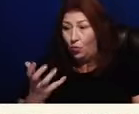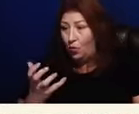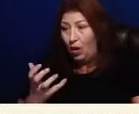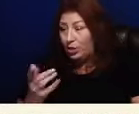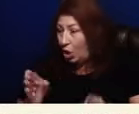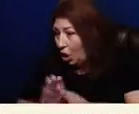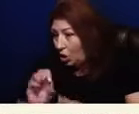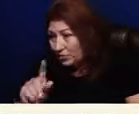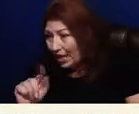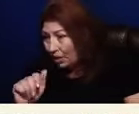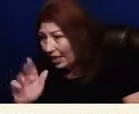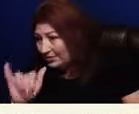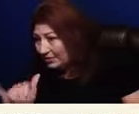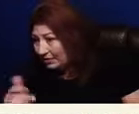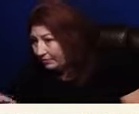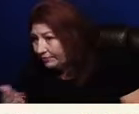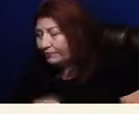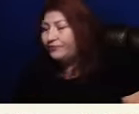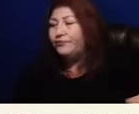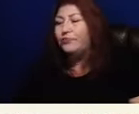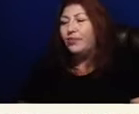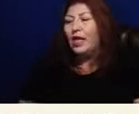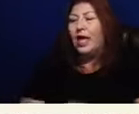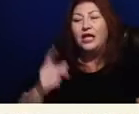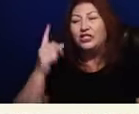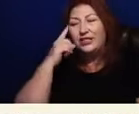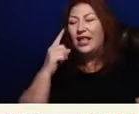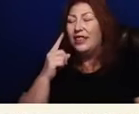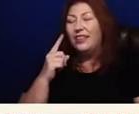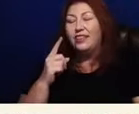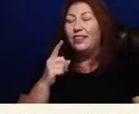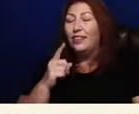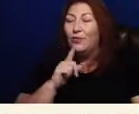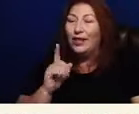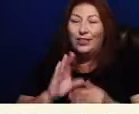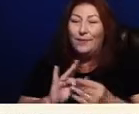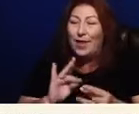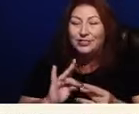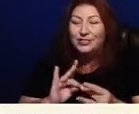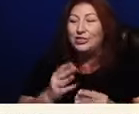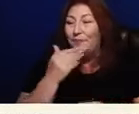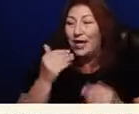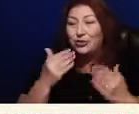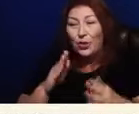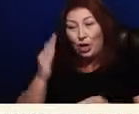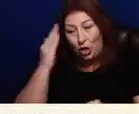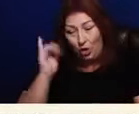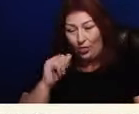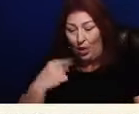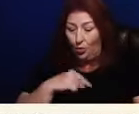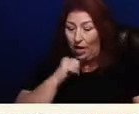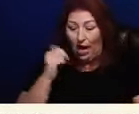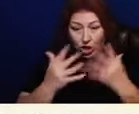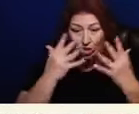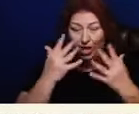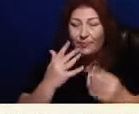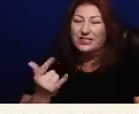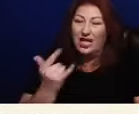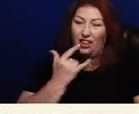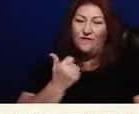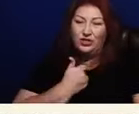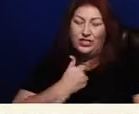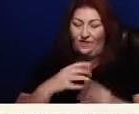out, Lacey? Yeah, I think just the main message, the best way to know that we're not our shame is to love yourself and embrace